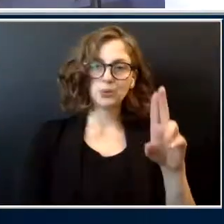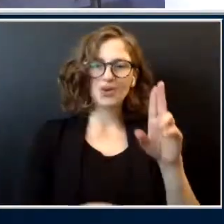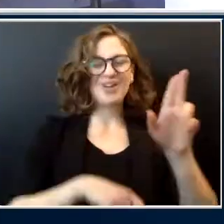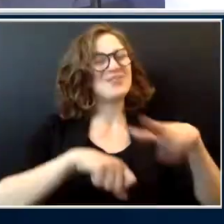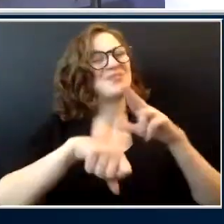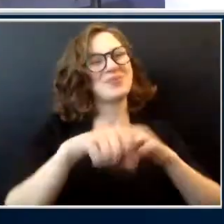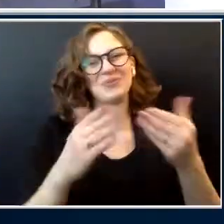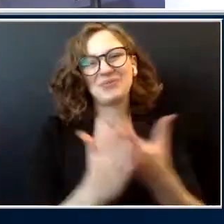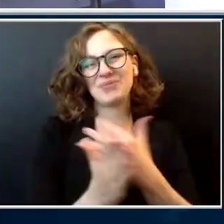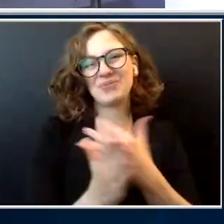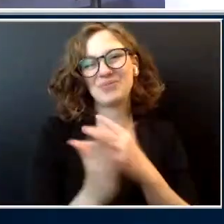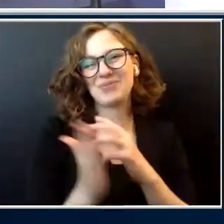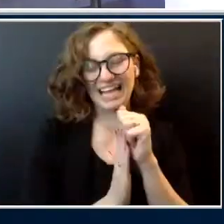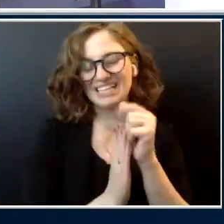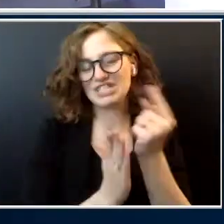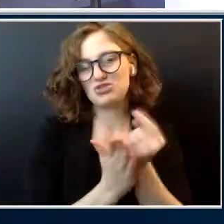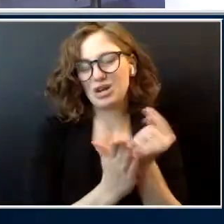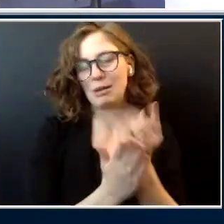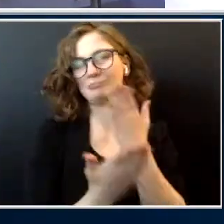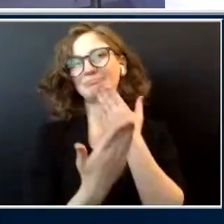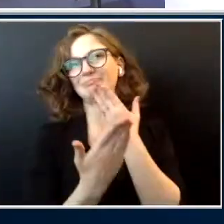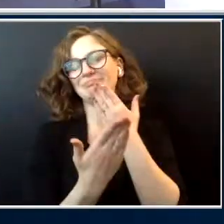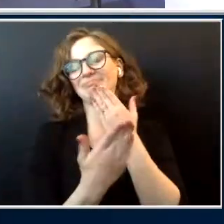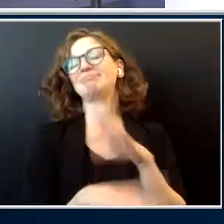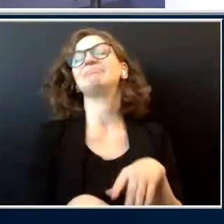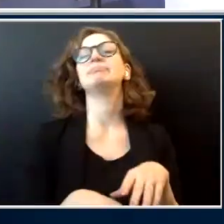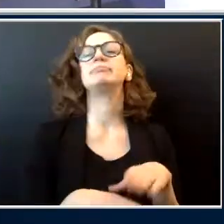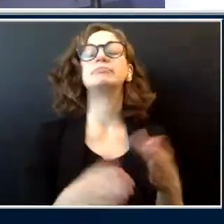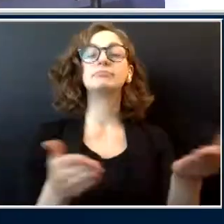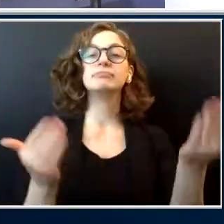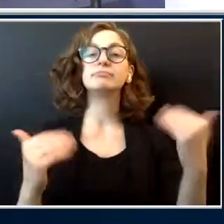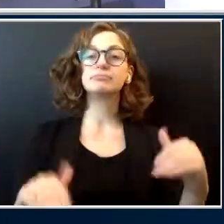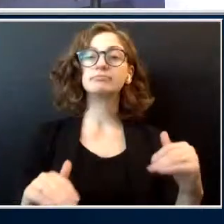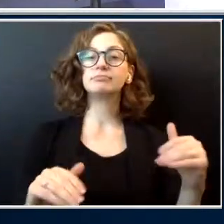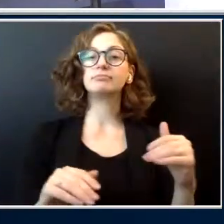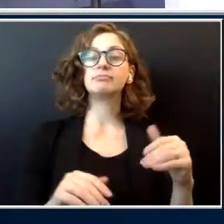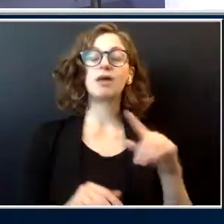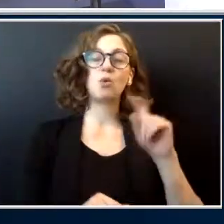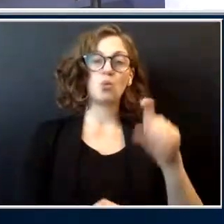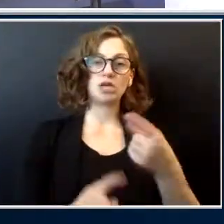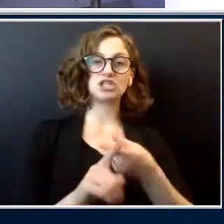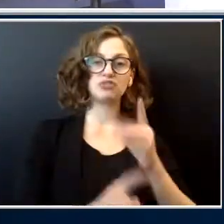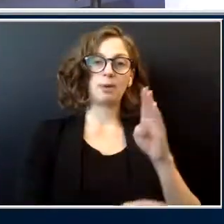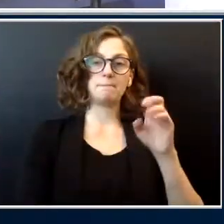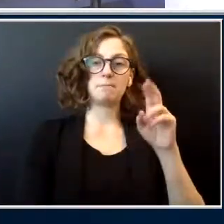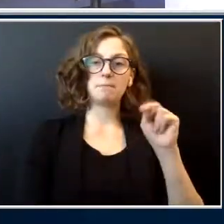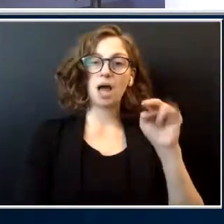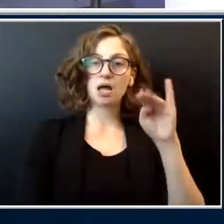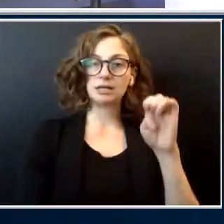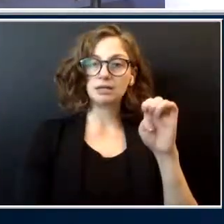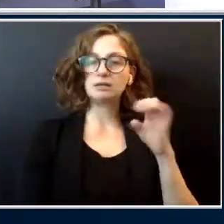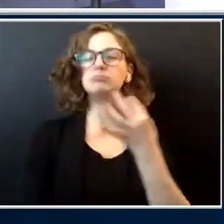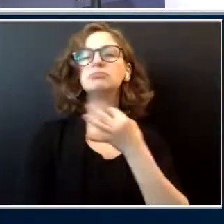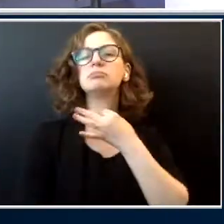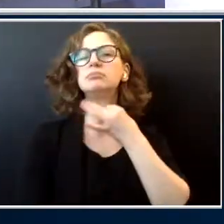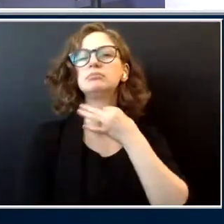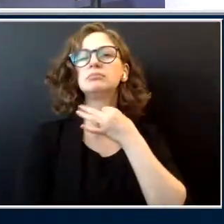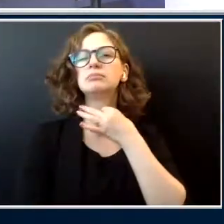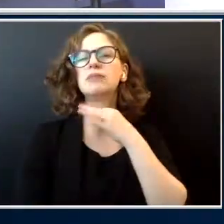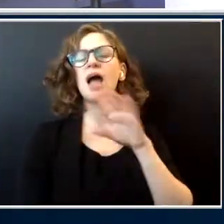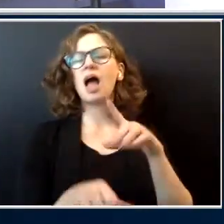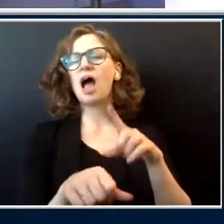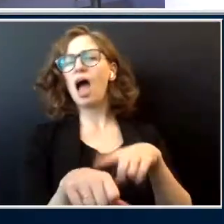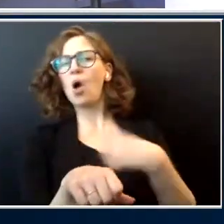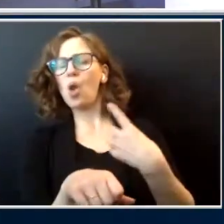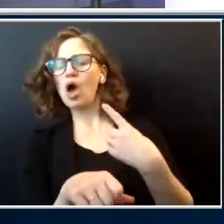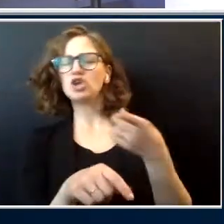grateful viewer, Cheryl. You betcha. And we have a question from Bonnie. Bonnie wants to know, how long do you follow research participants